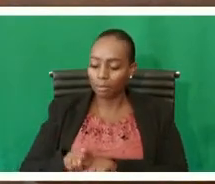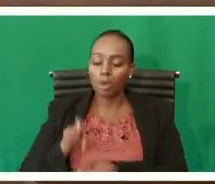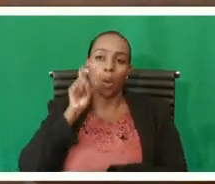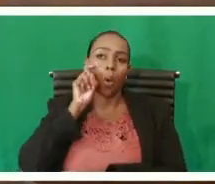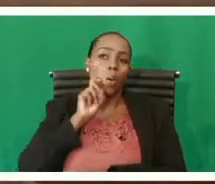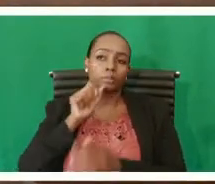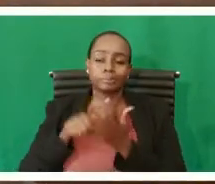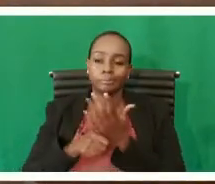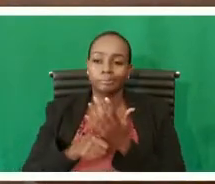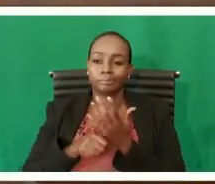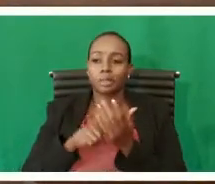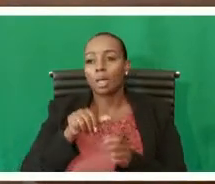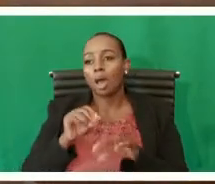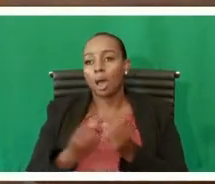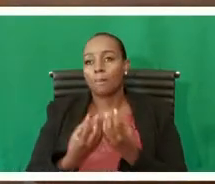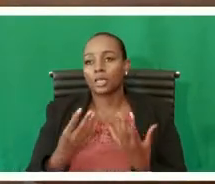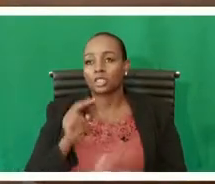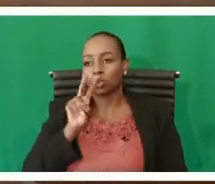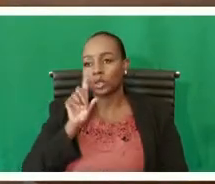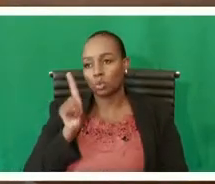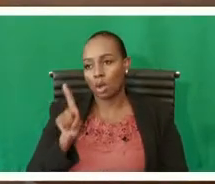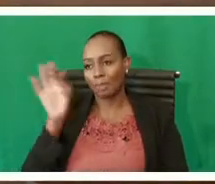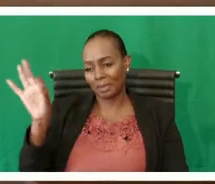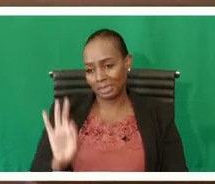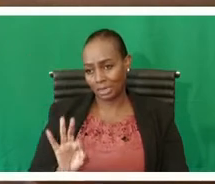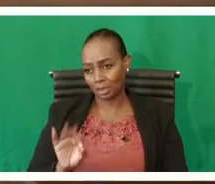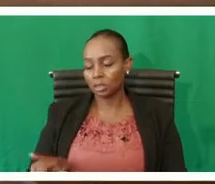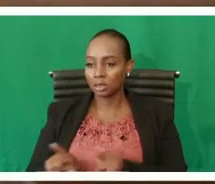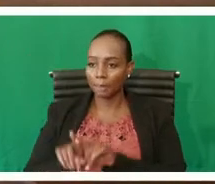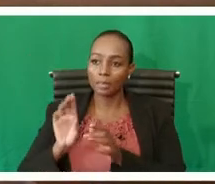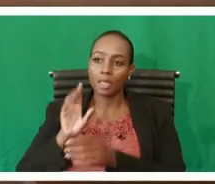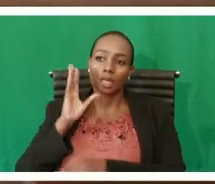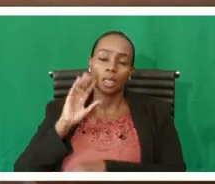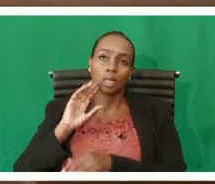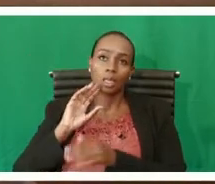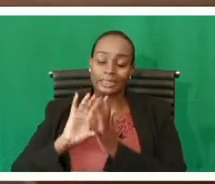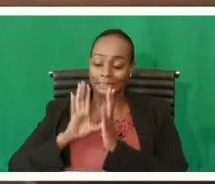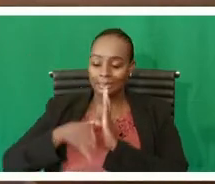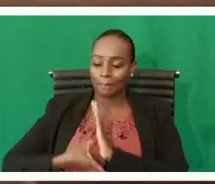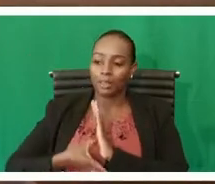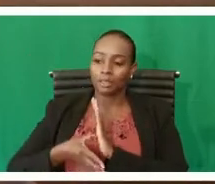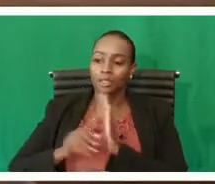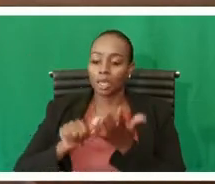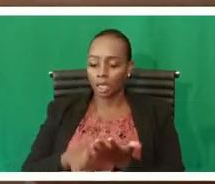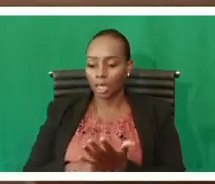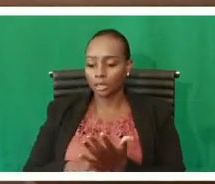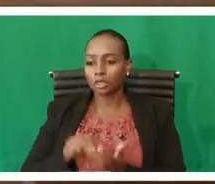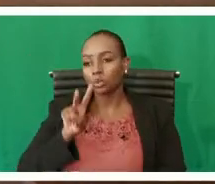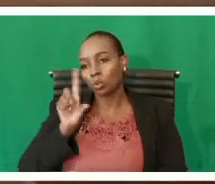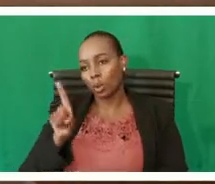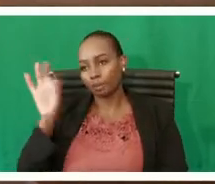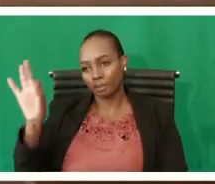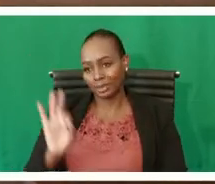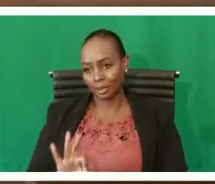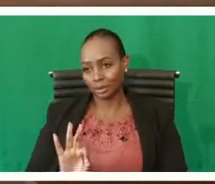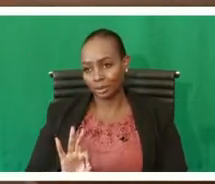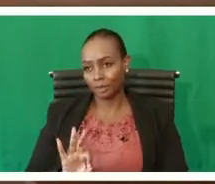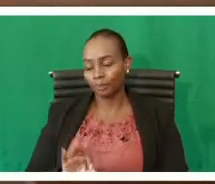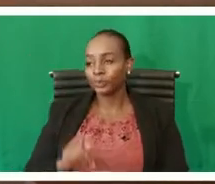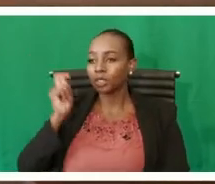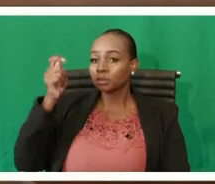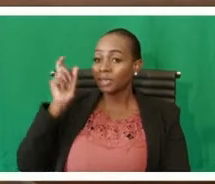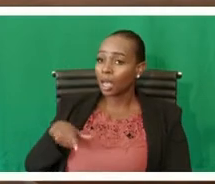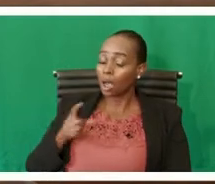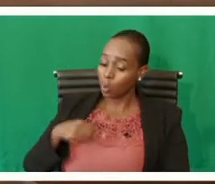at 21% and disability grant at 7%. Honorable Speaker, we welcome the